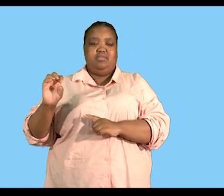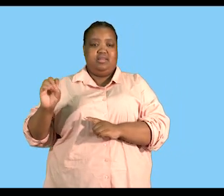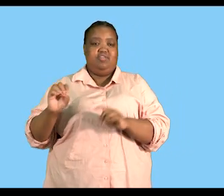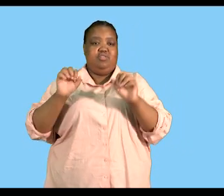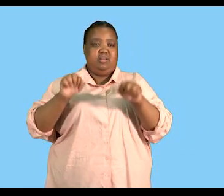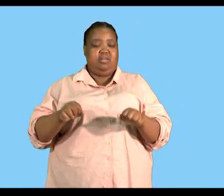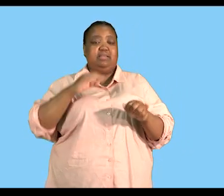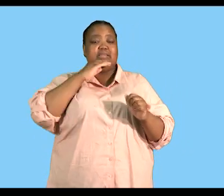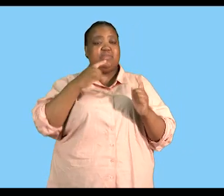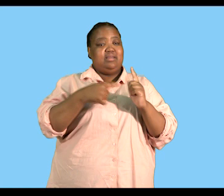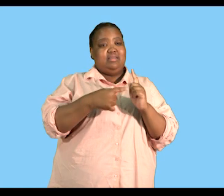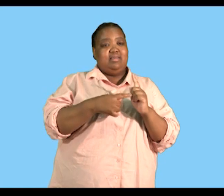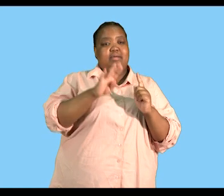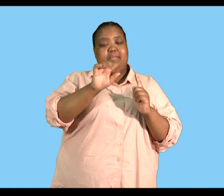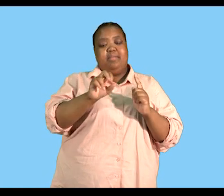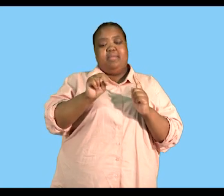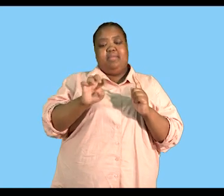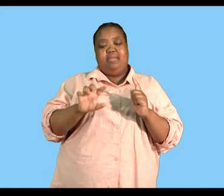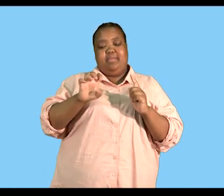3,700. It means Banele pays